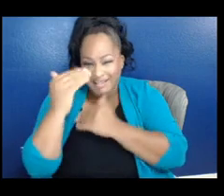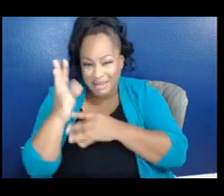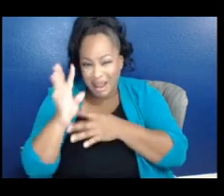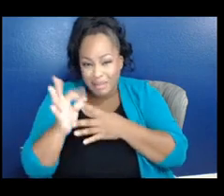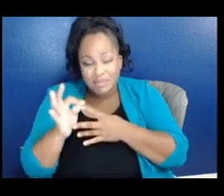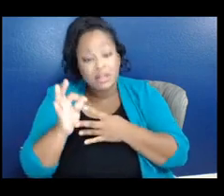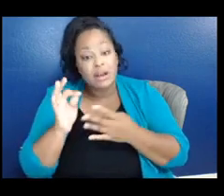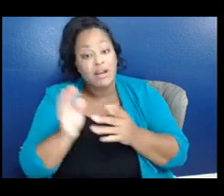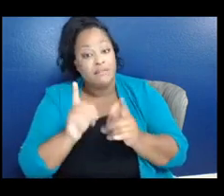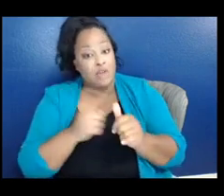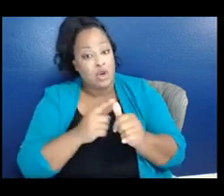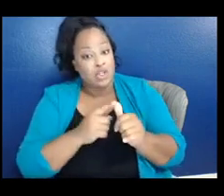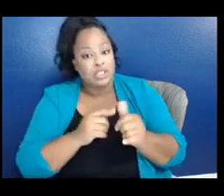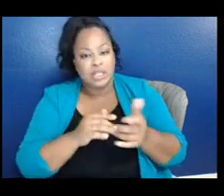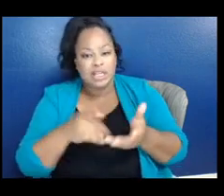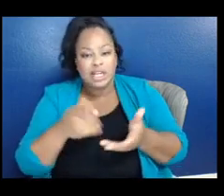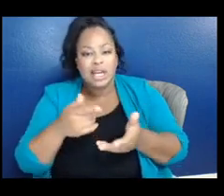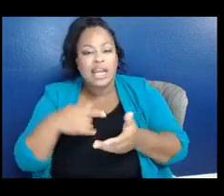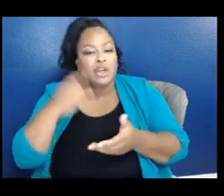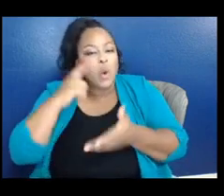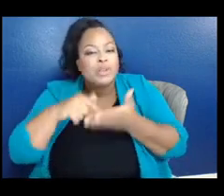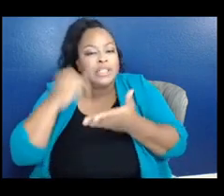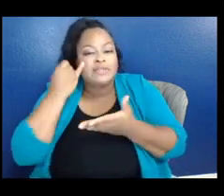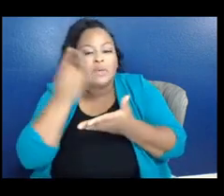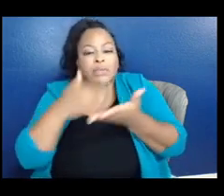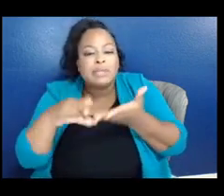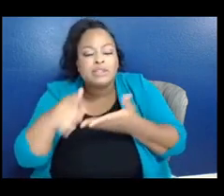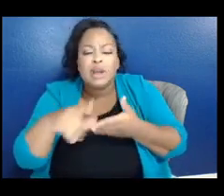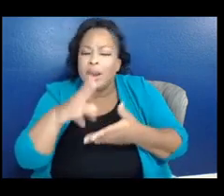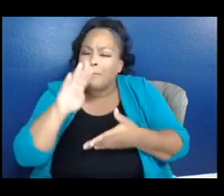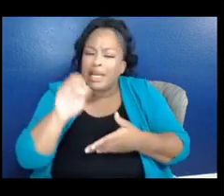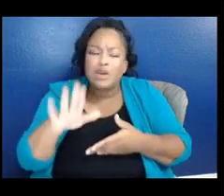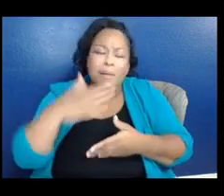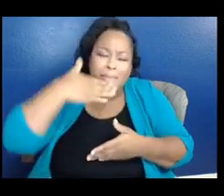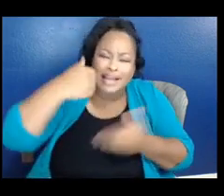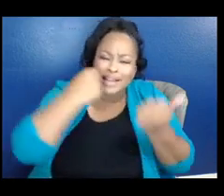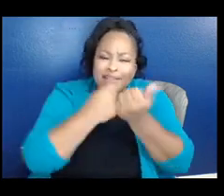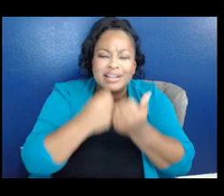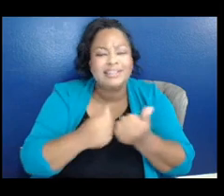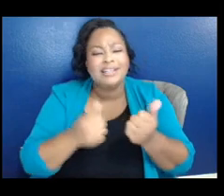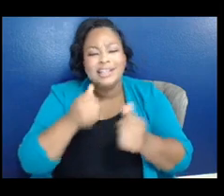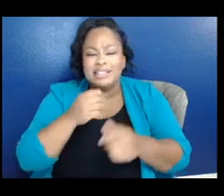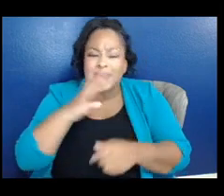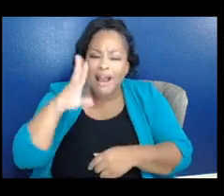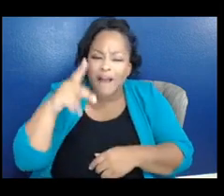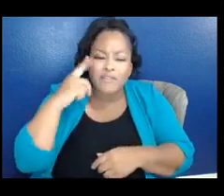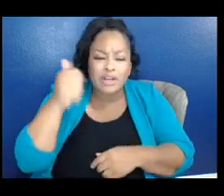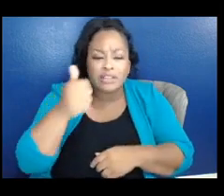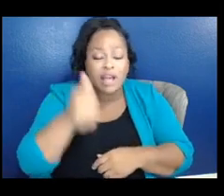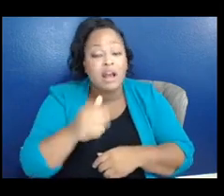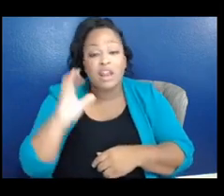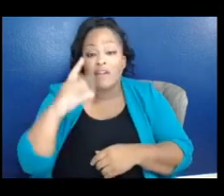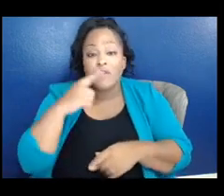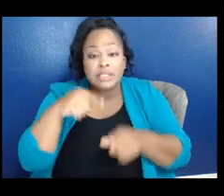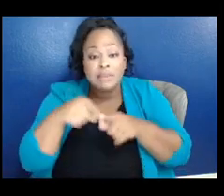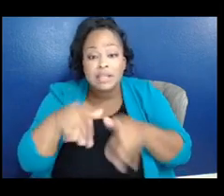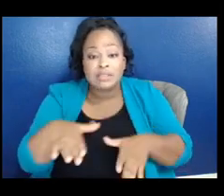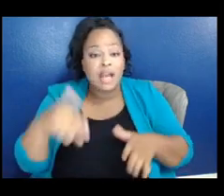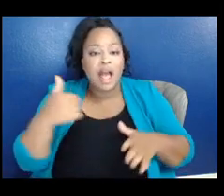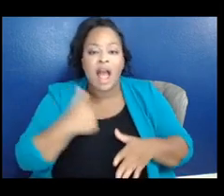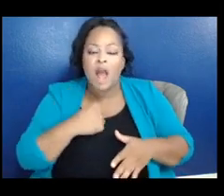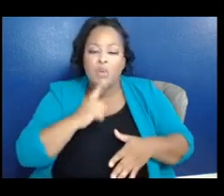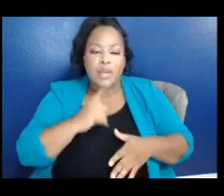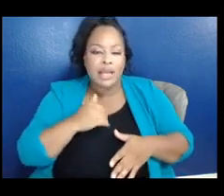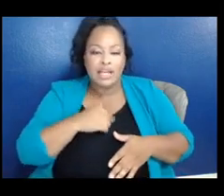limited options is that dismissal. So be your best advocate, speak up for yourself, and seek out even a specialist if needed. I'm